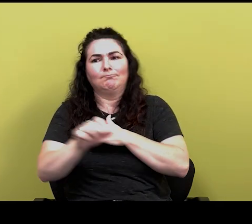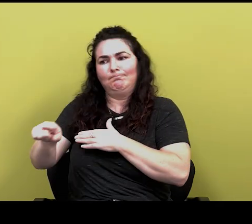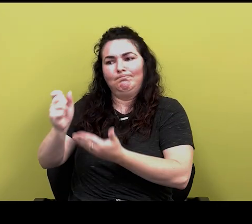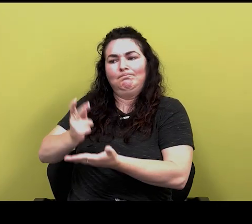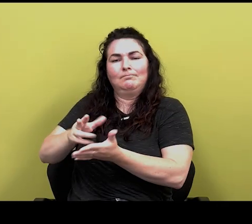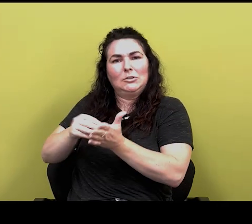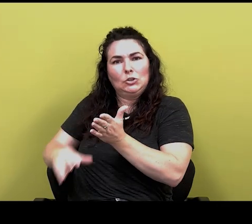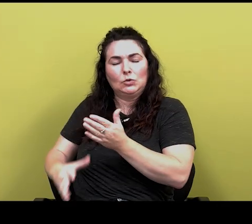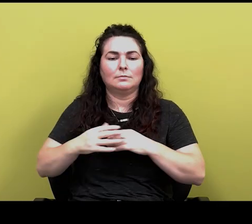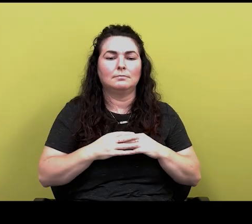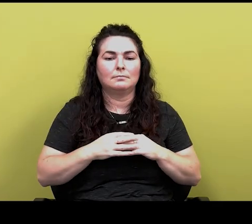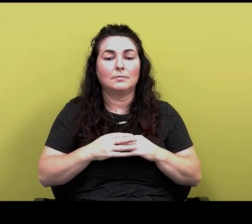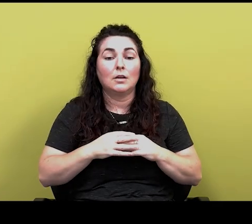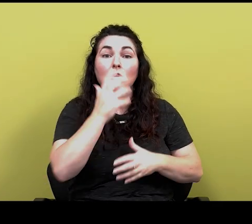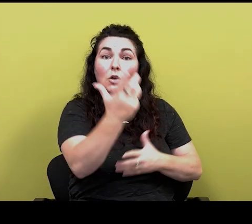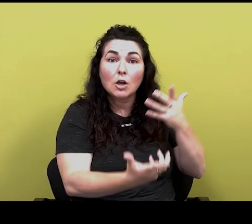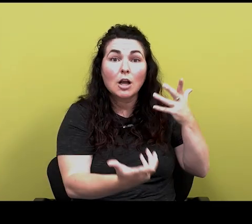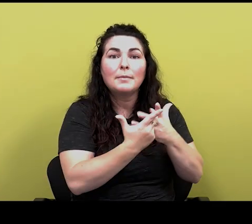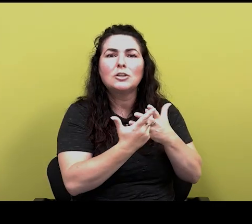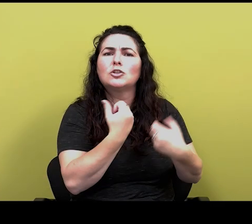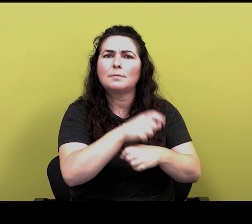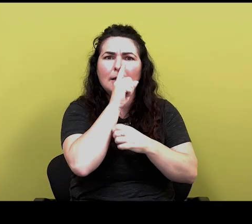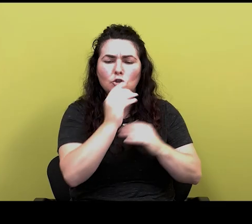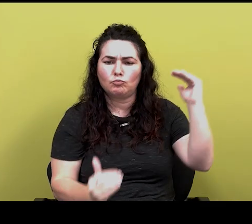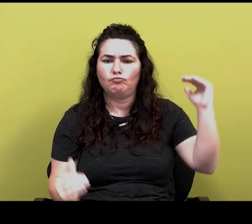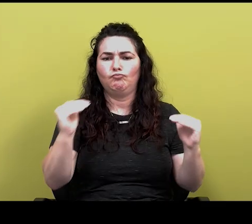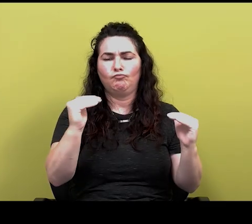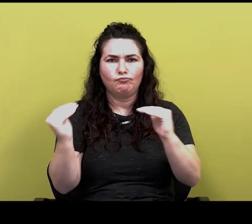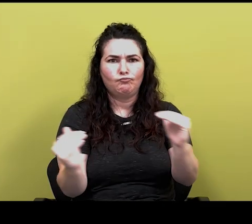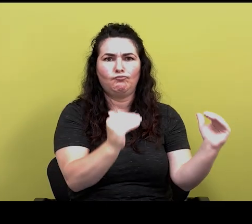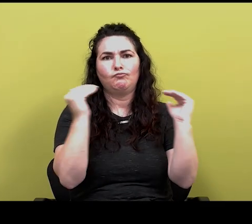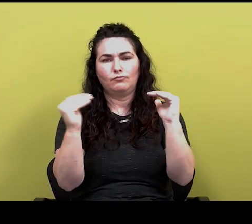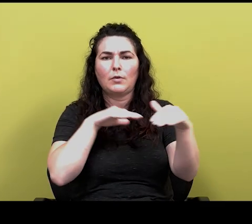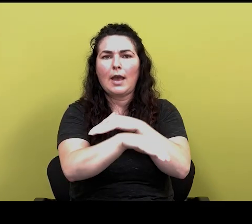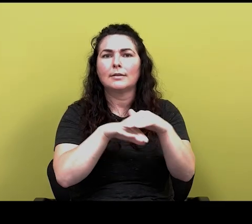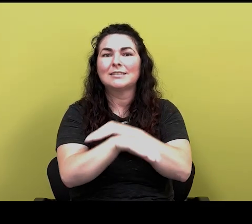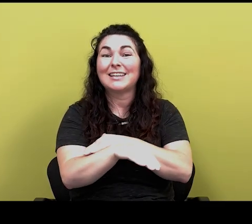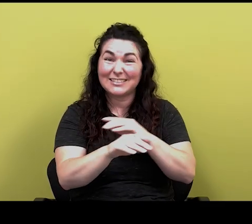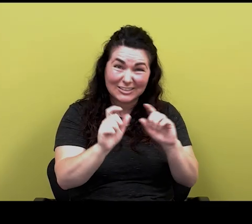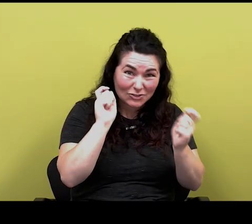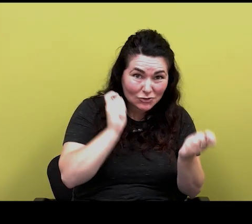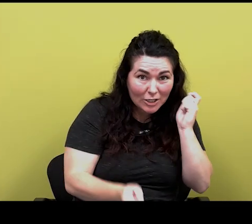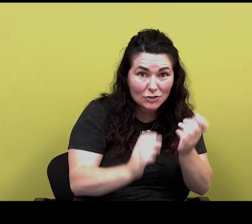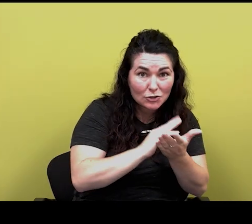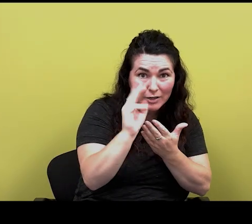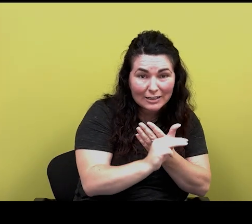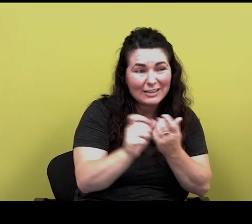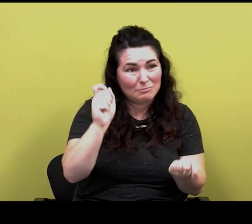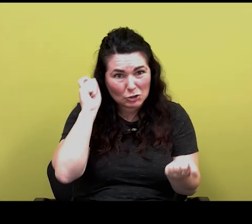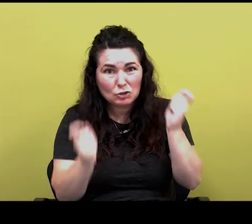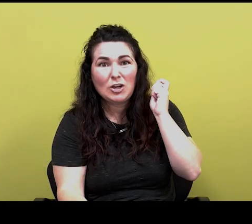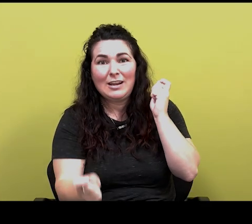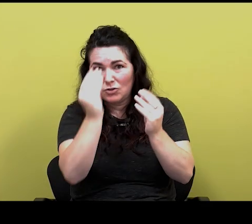Accommodations help ensure equitable access, but do not change course content or academic standards. All students can use university